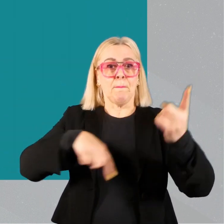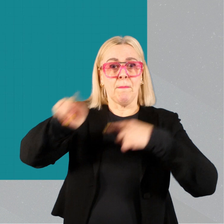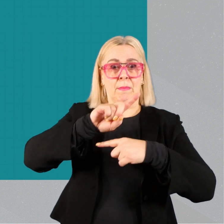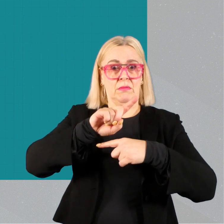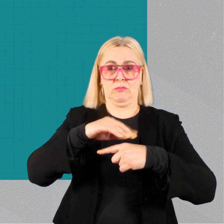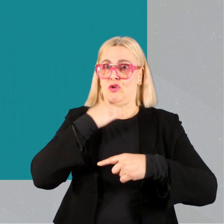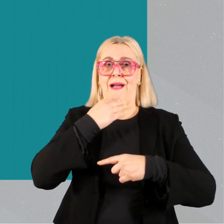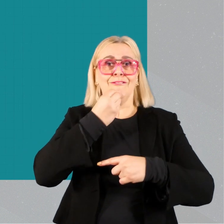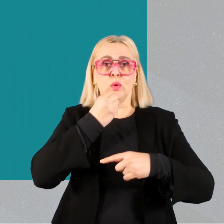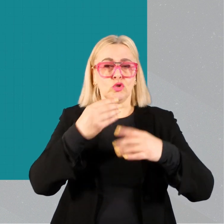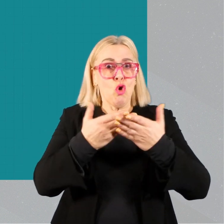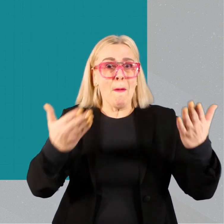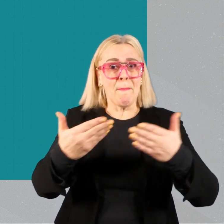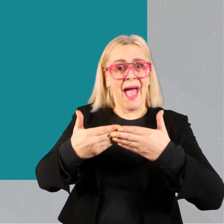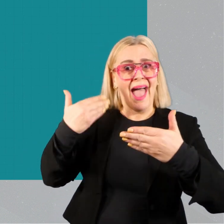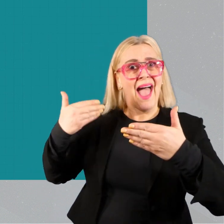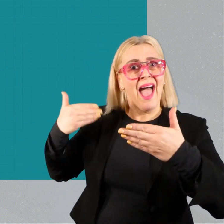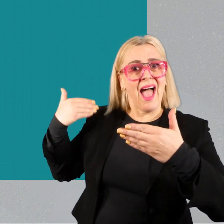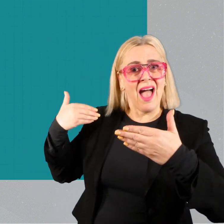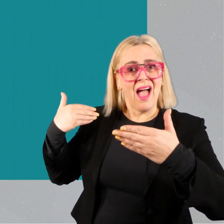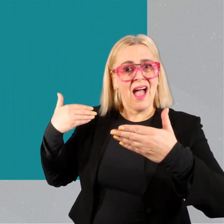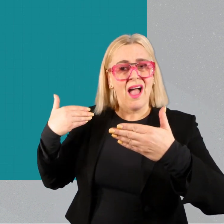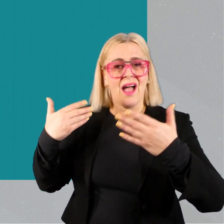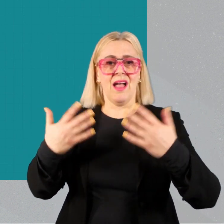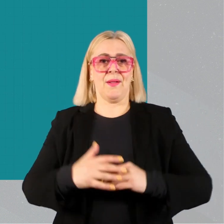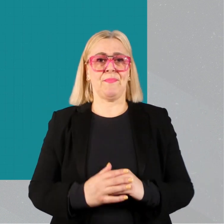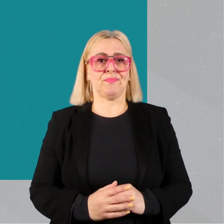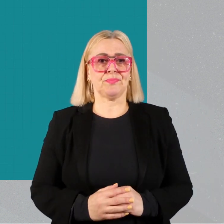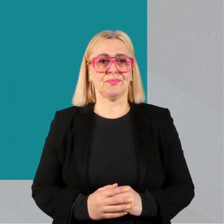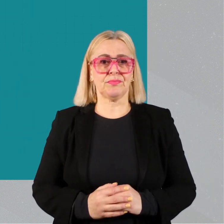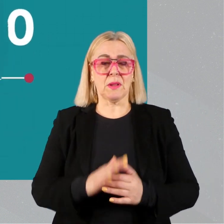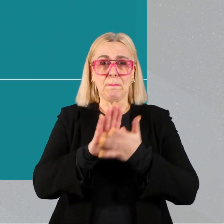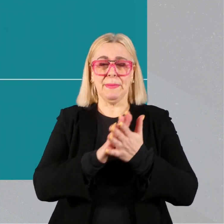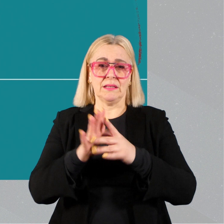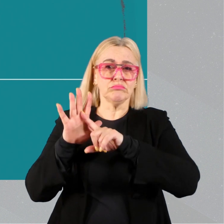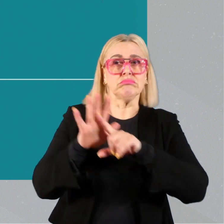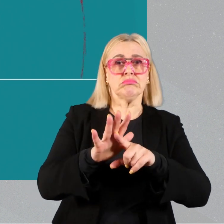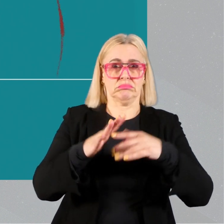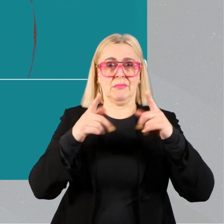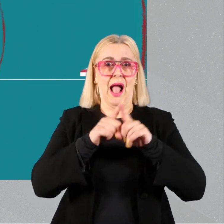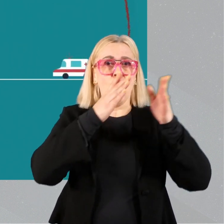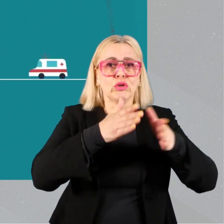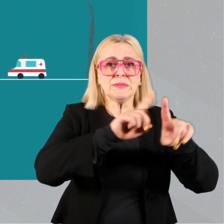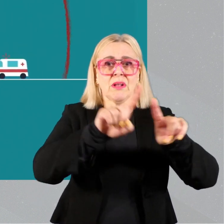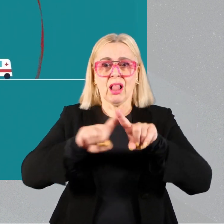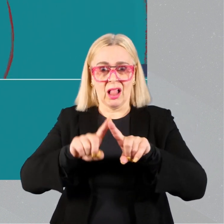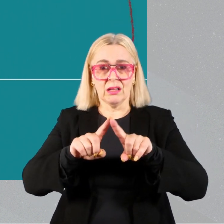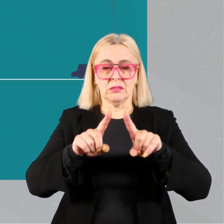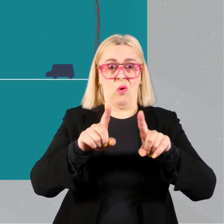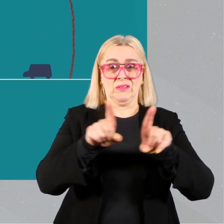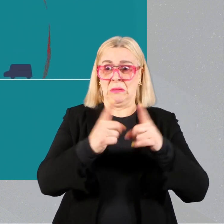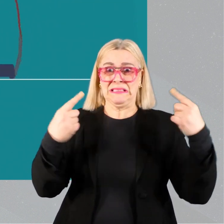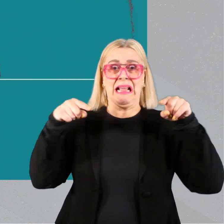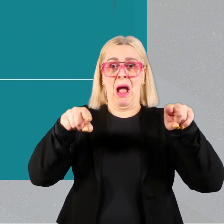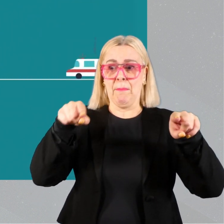more people lacking access to adequate food than in previous decades. This is putting additional pressure on health systems as they continue